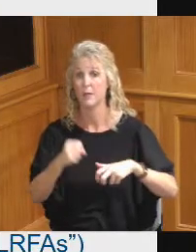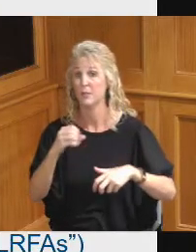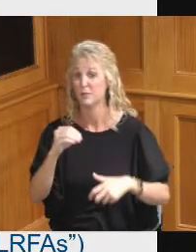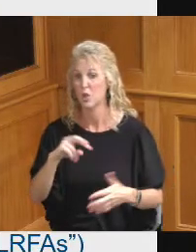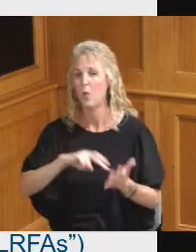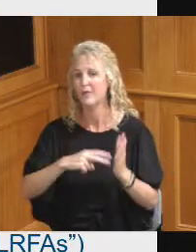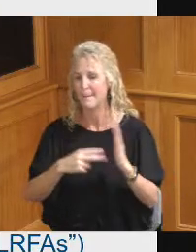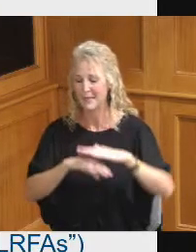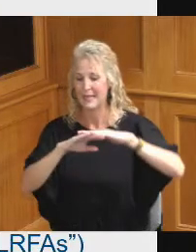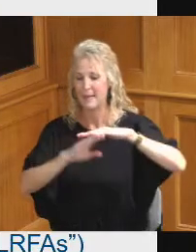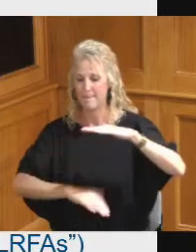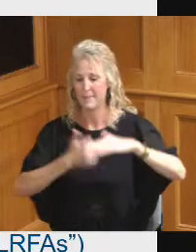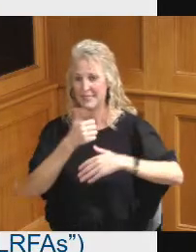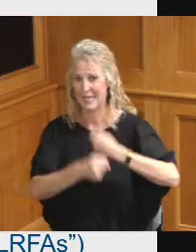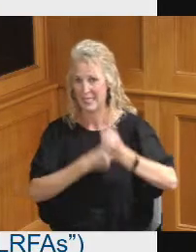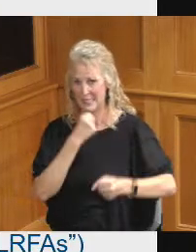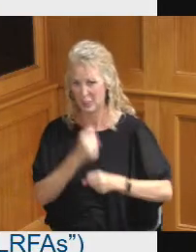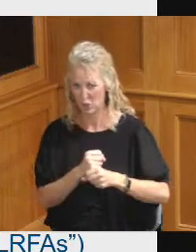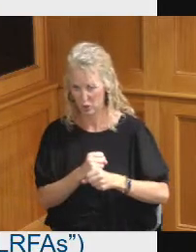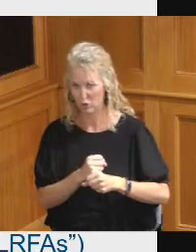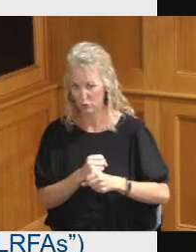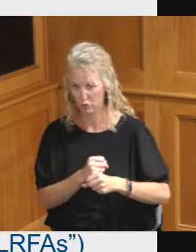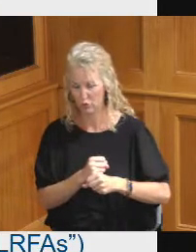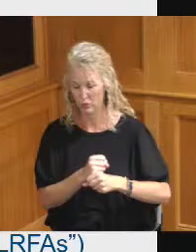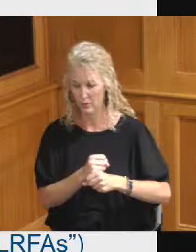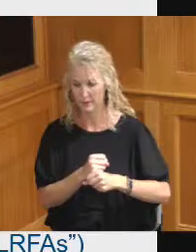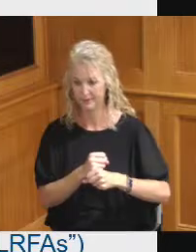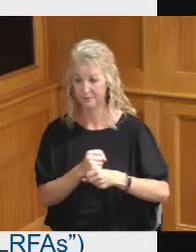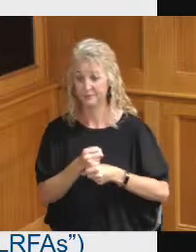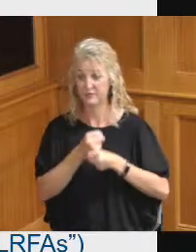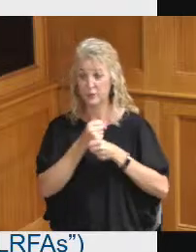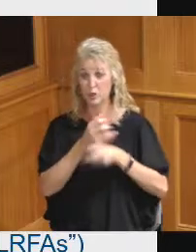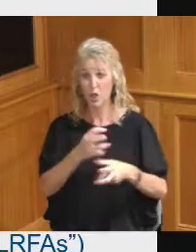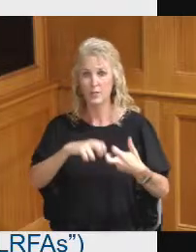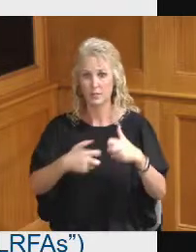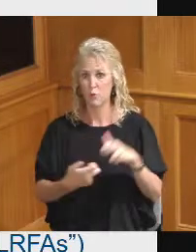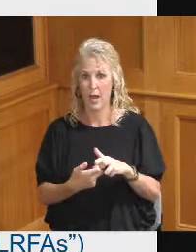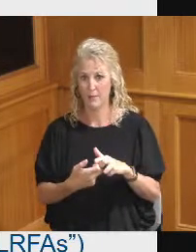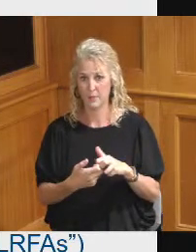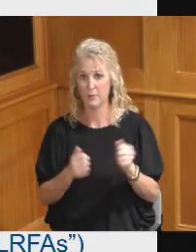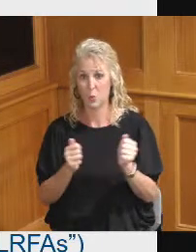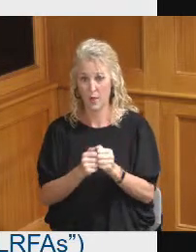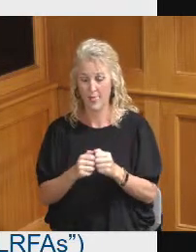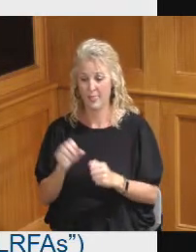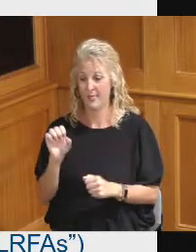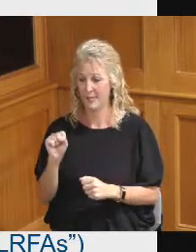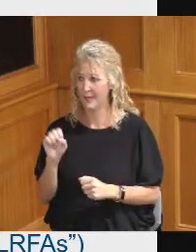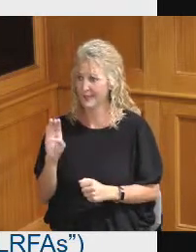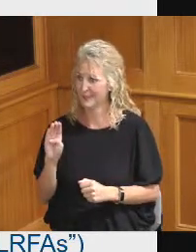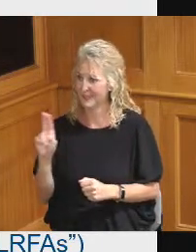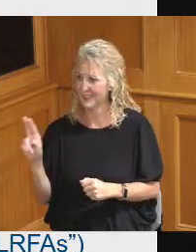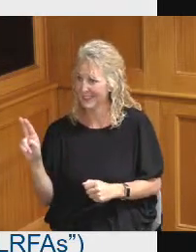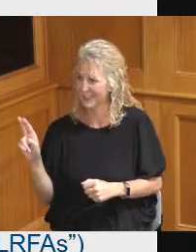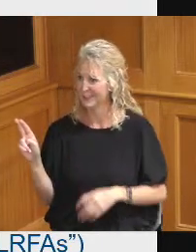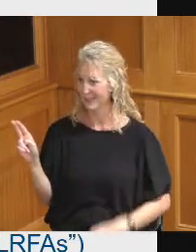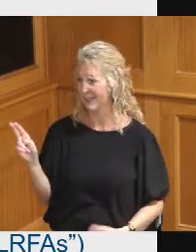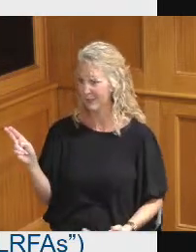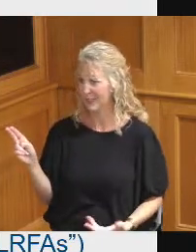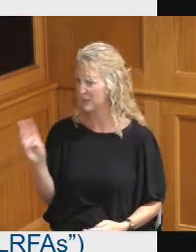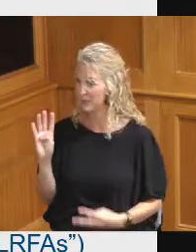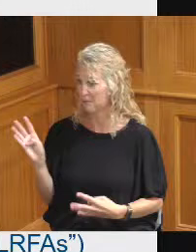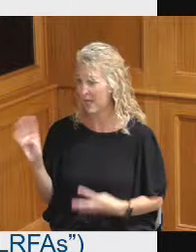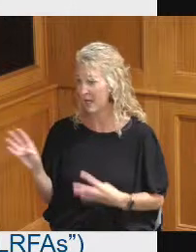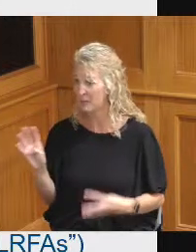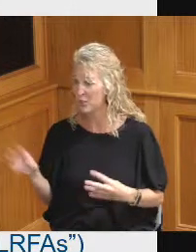below 10 years, a 10-year and lower storm is causing problems with SBUs. The other term for